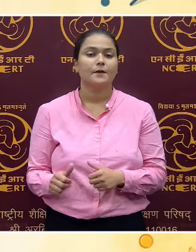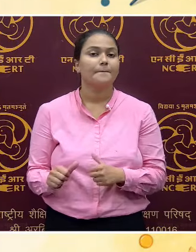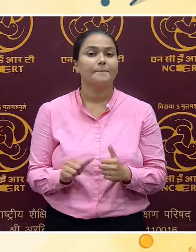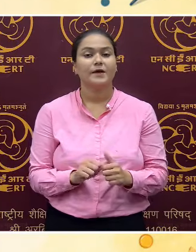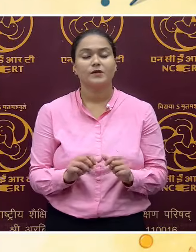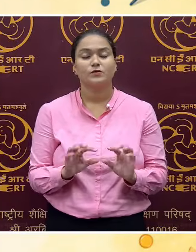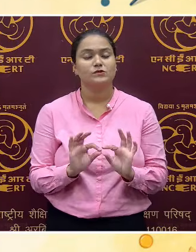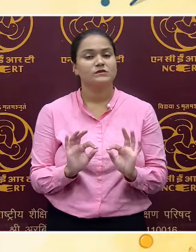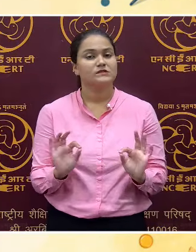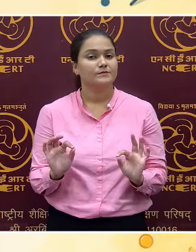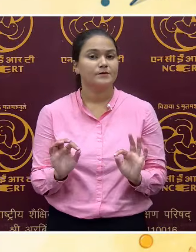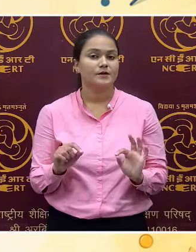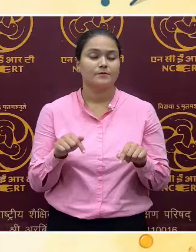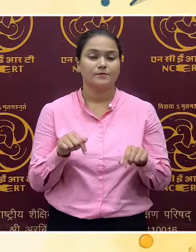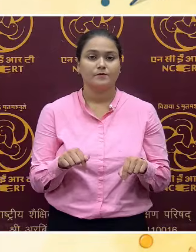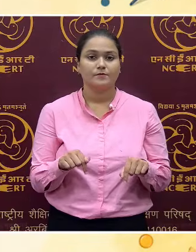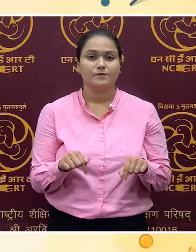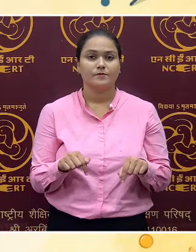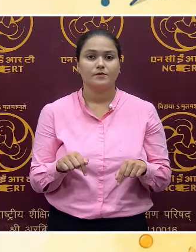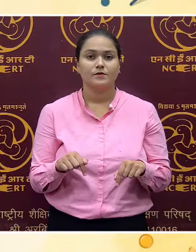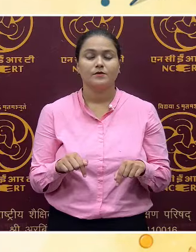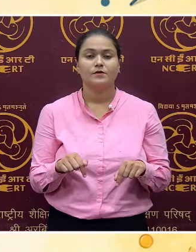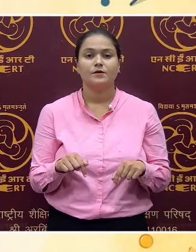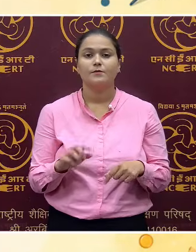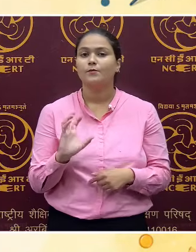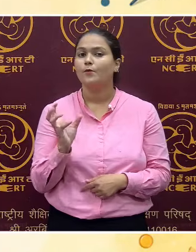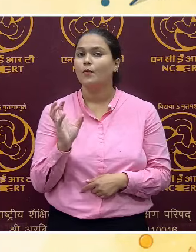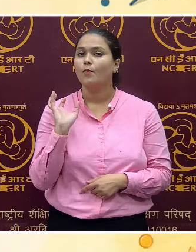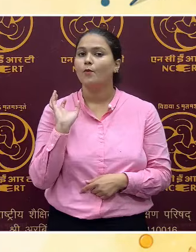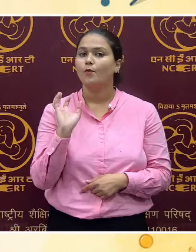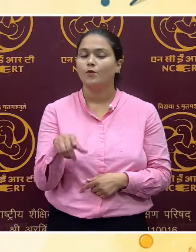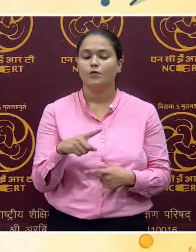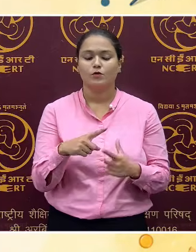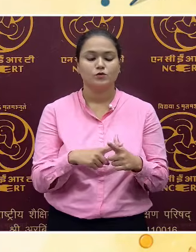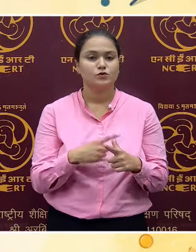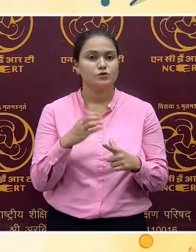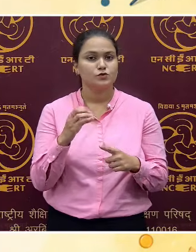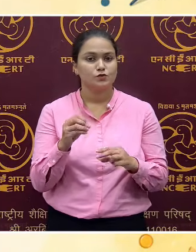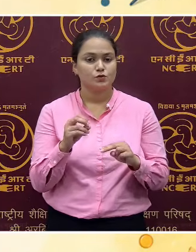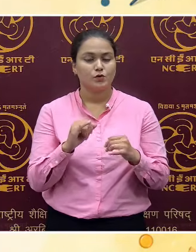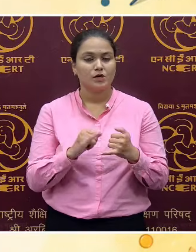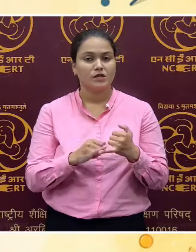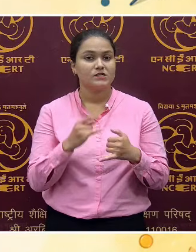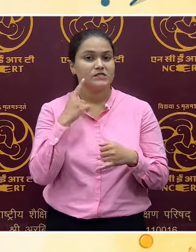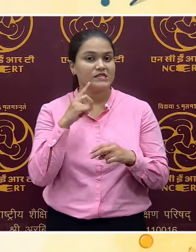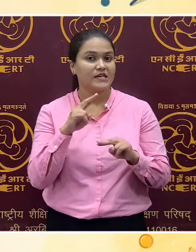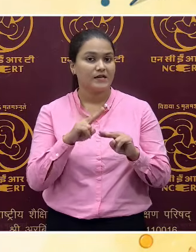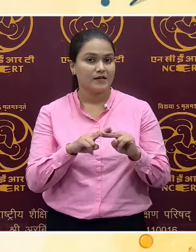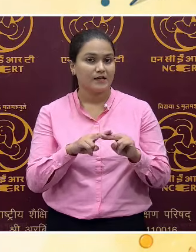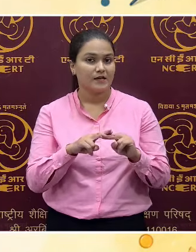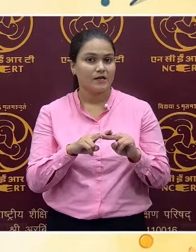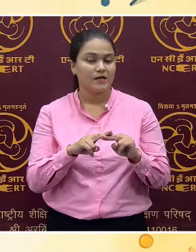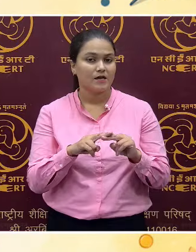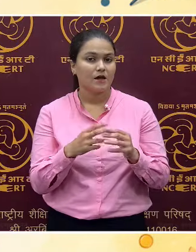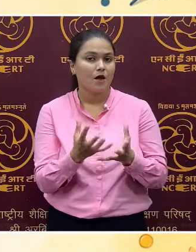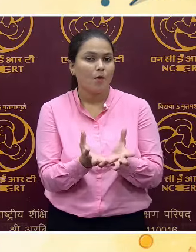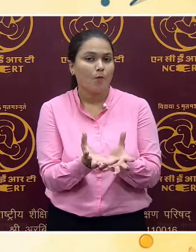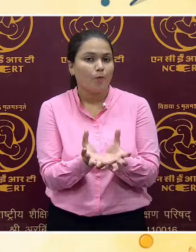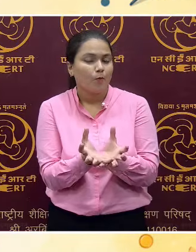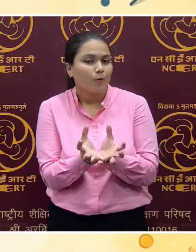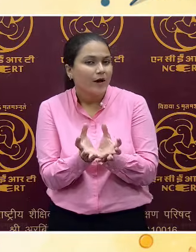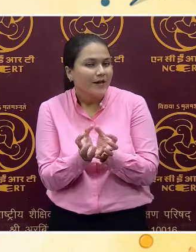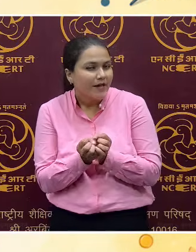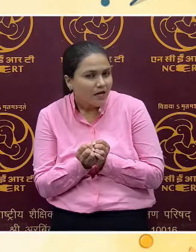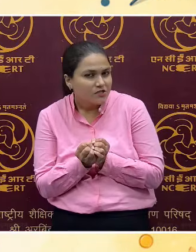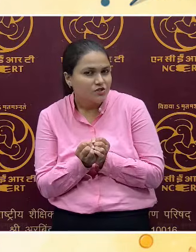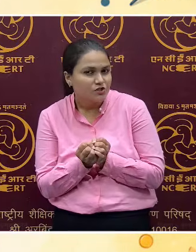tense. The ball is caught by Joseph. Joseph catches a ball. So you